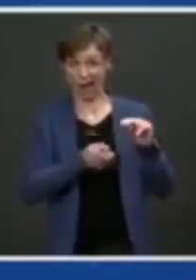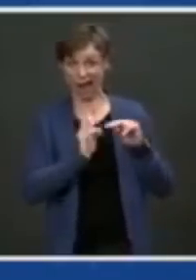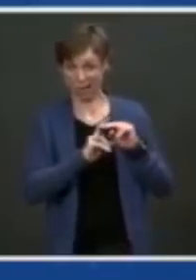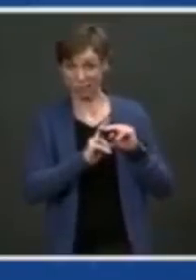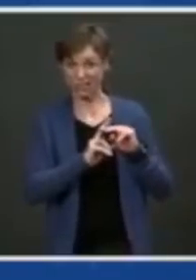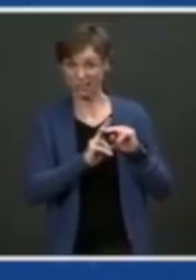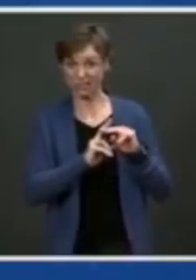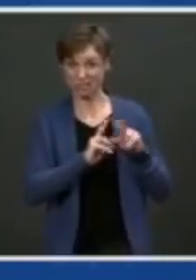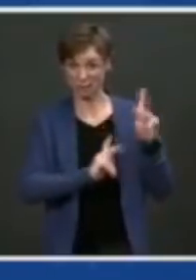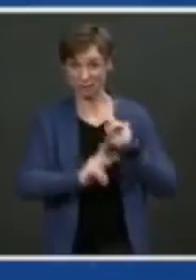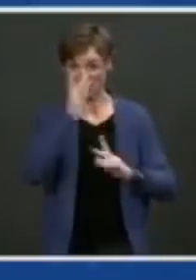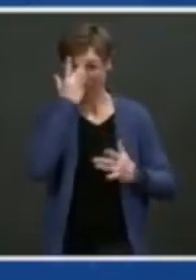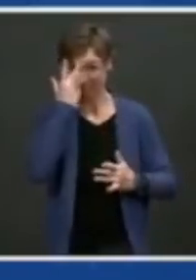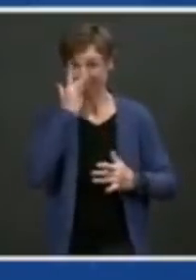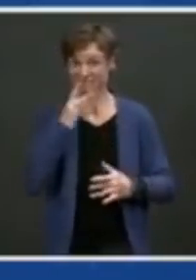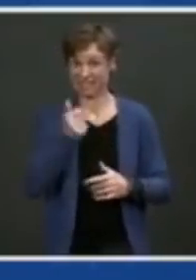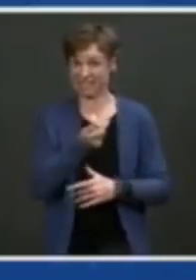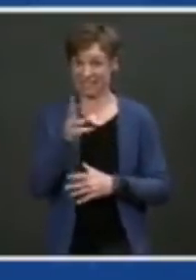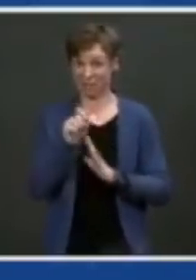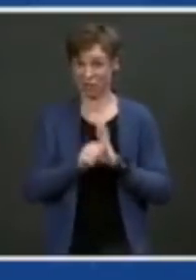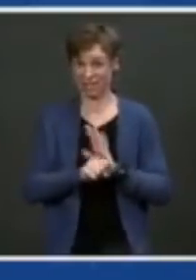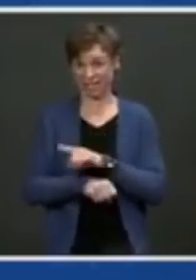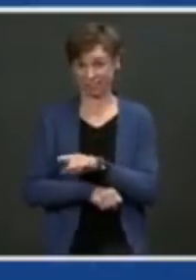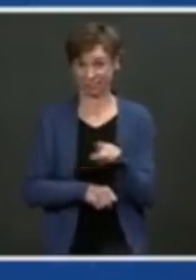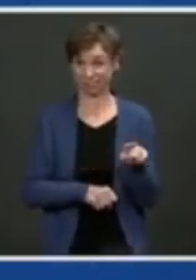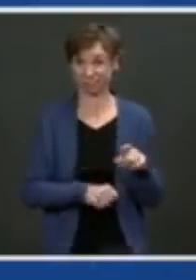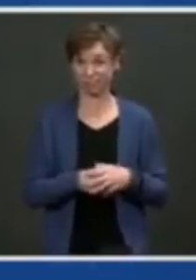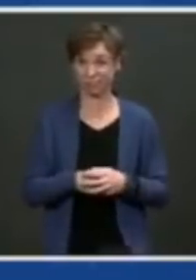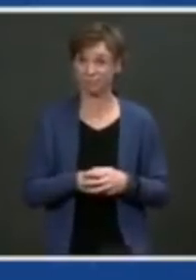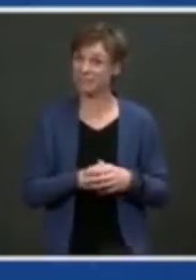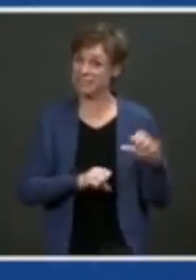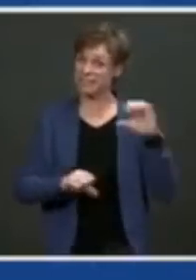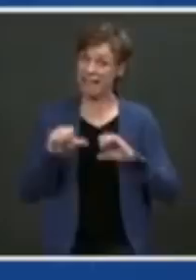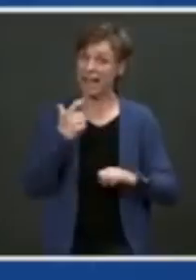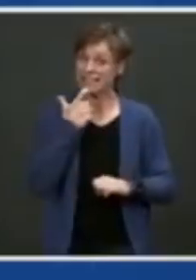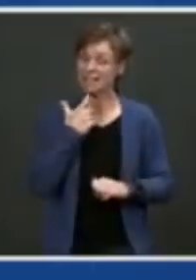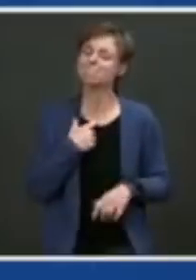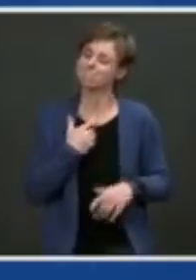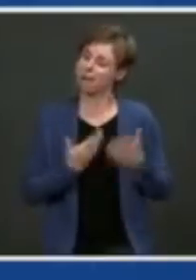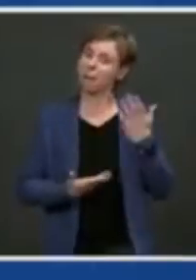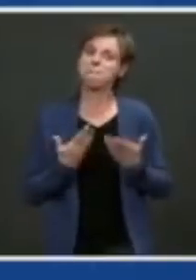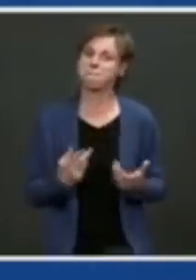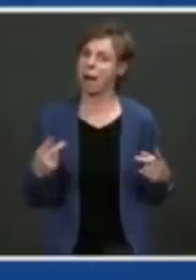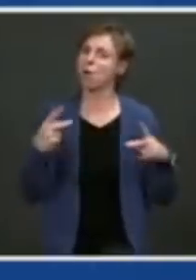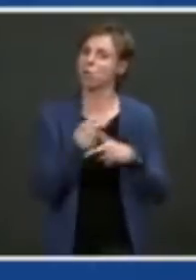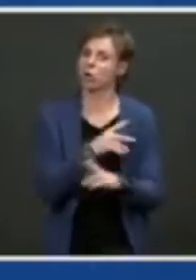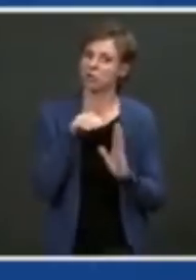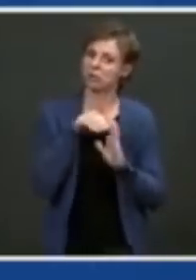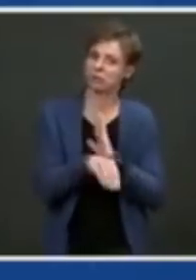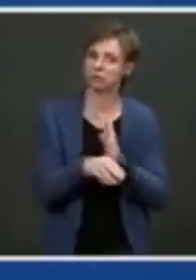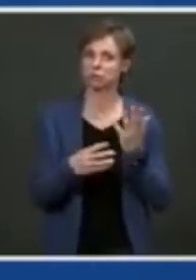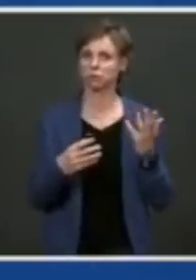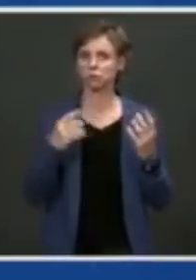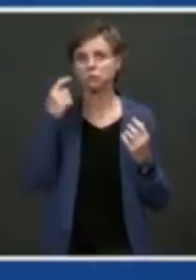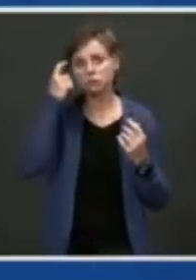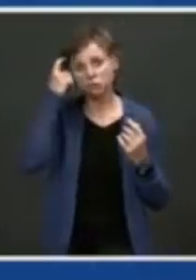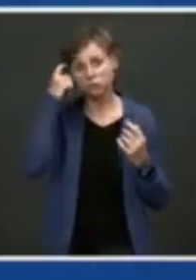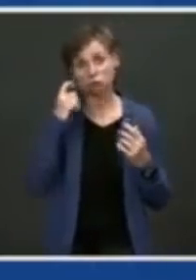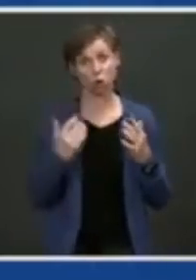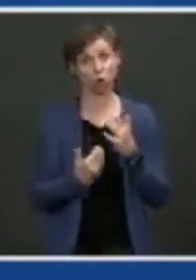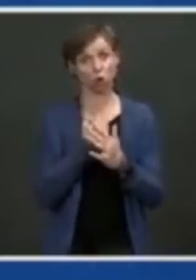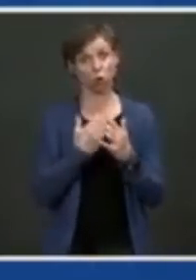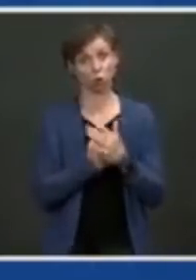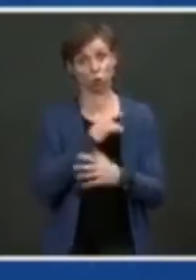states. Scientists have made clear that things may get worse as new variants of this virus